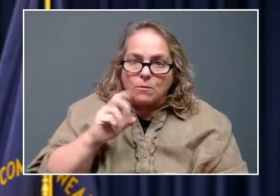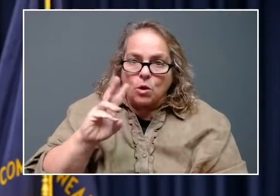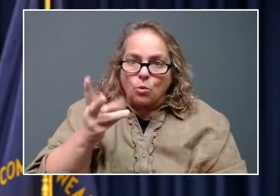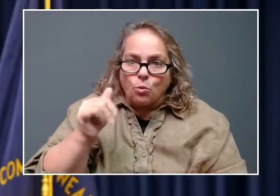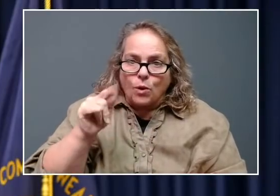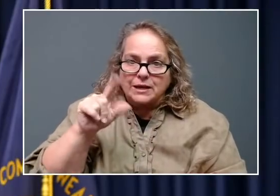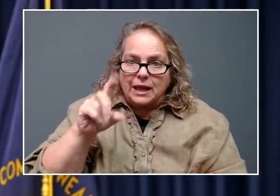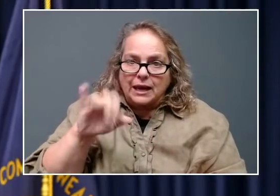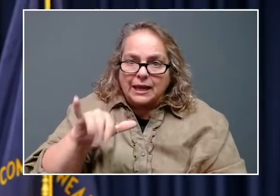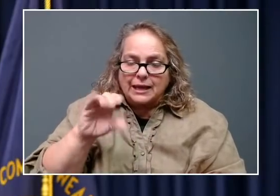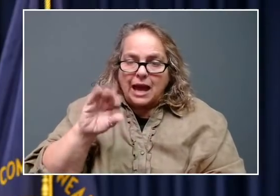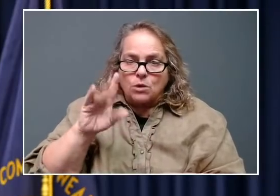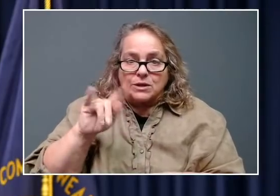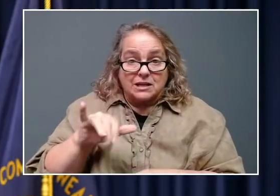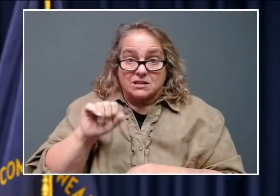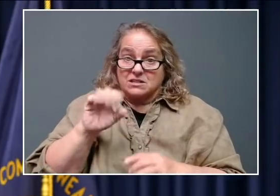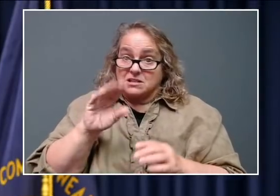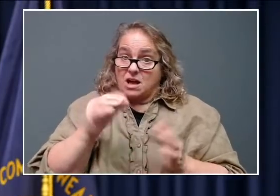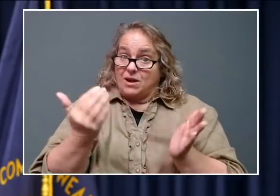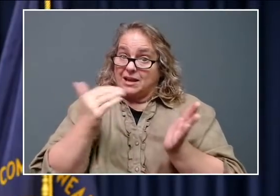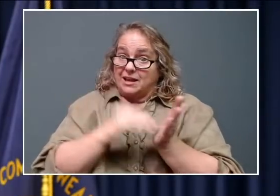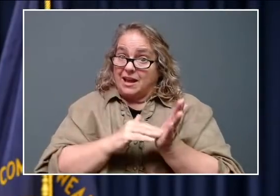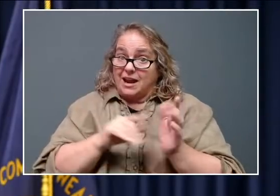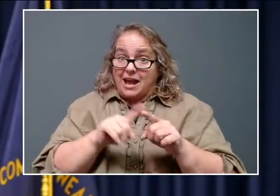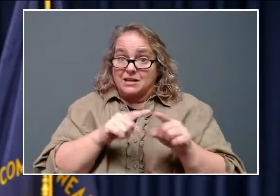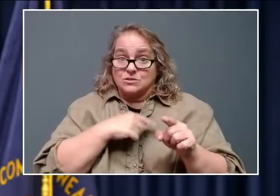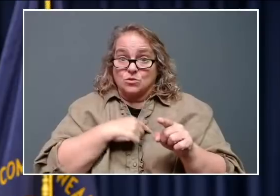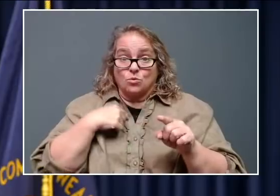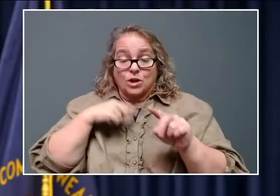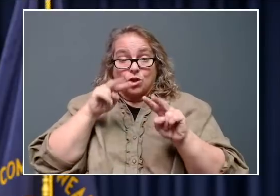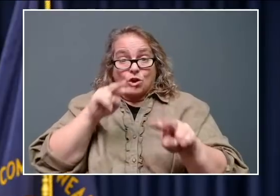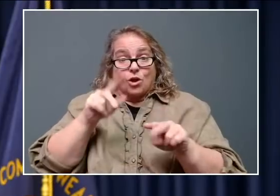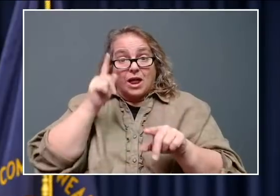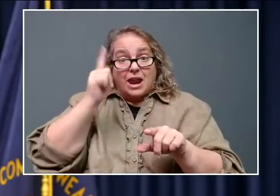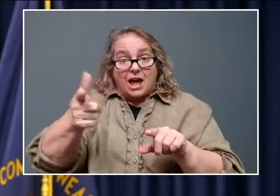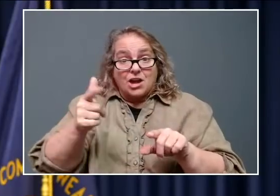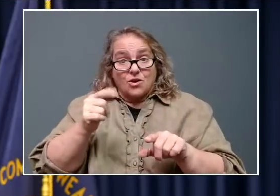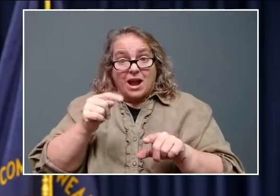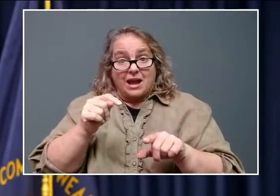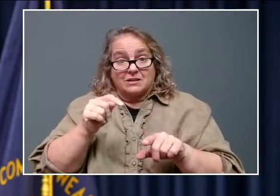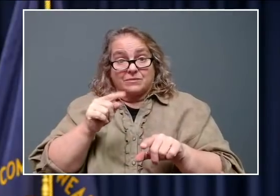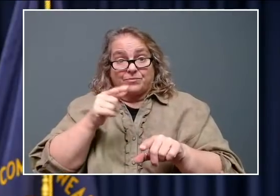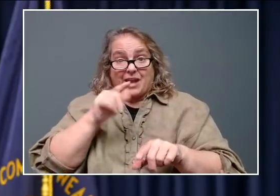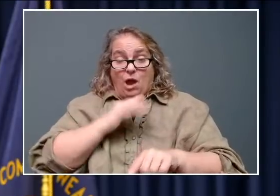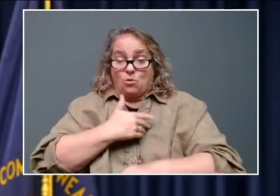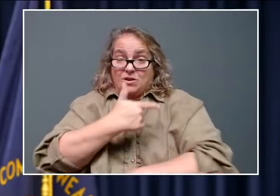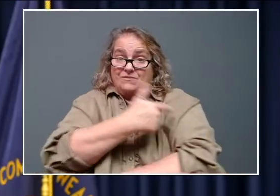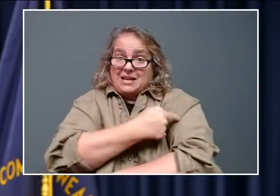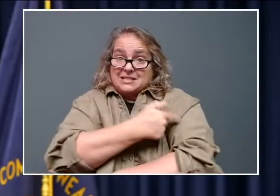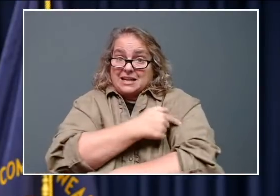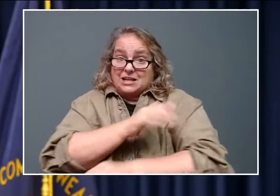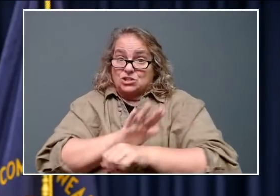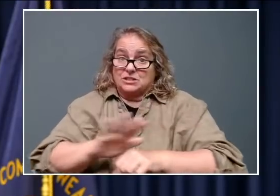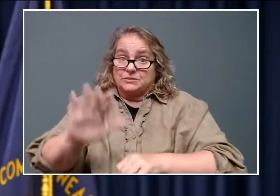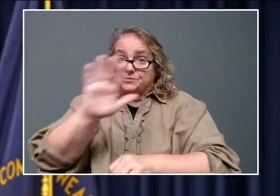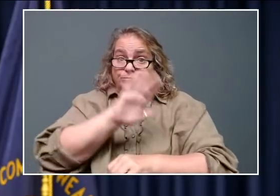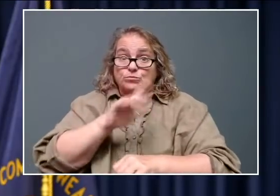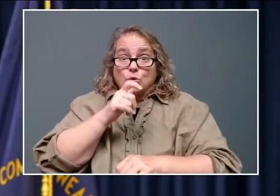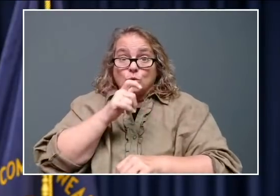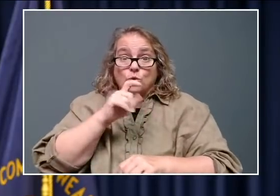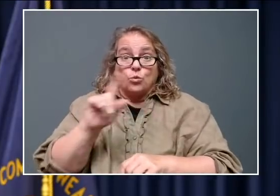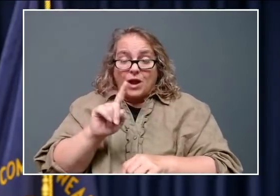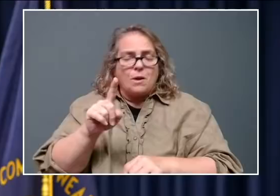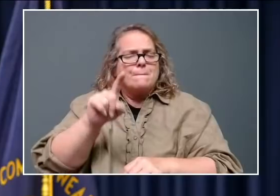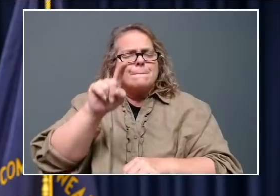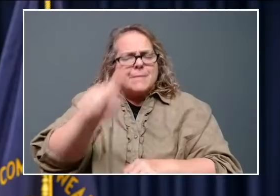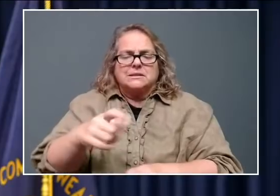So again, as we look later at our vaccination demographics, you got to get vaccinated and you got to get your booster. If you're